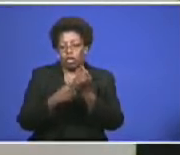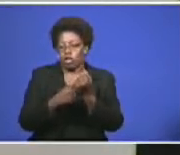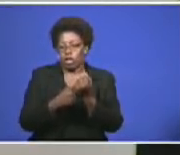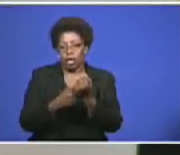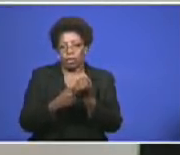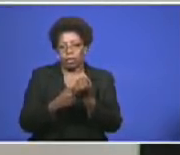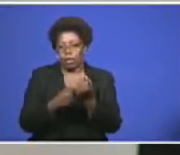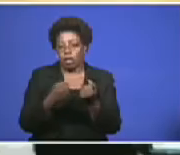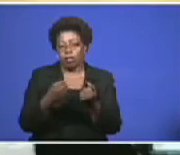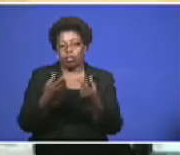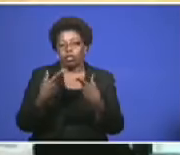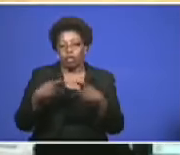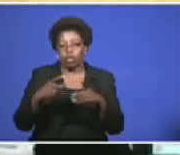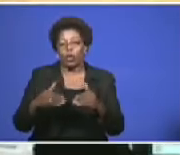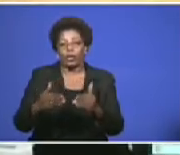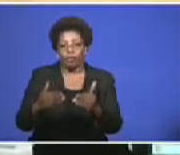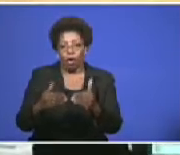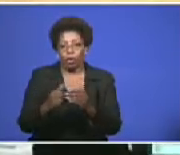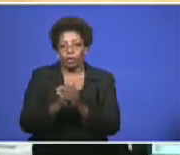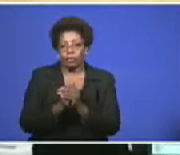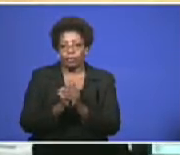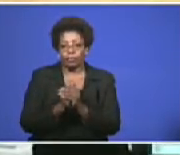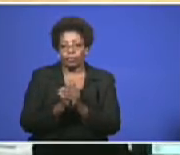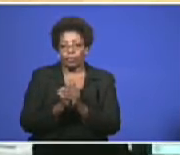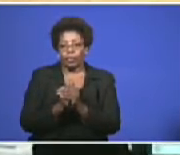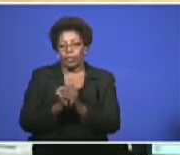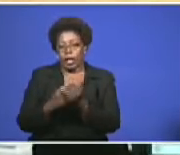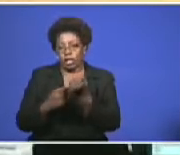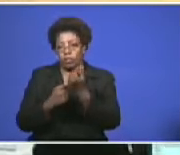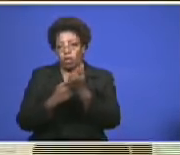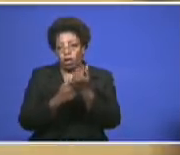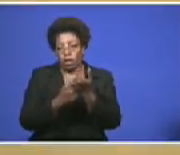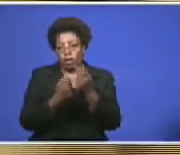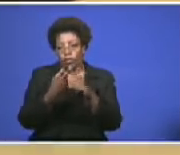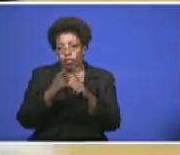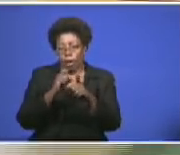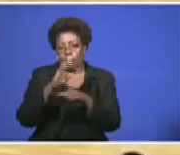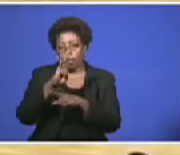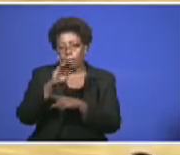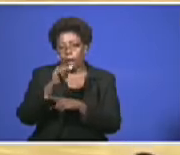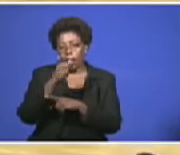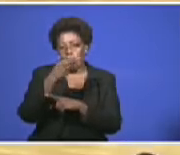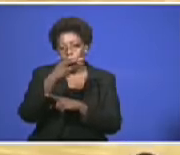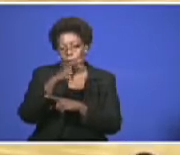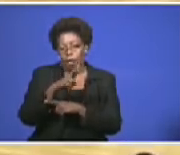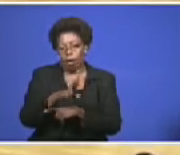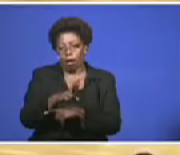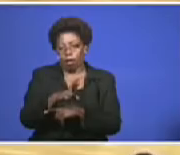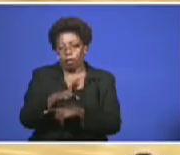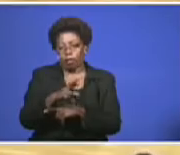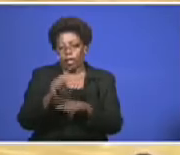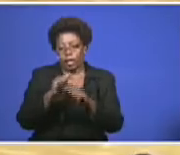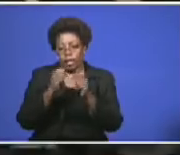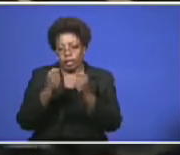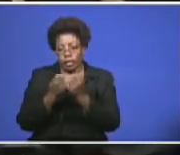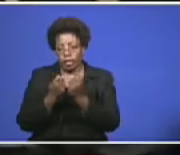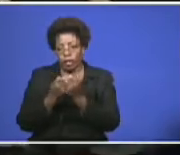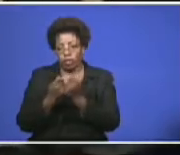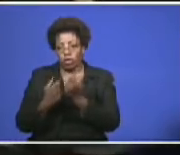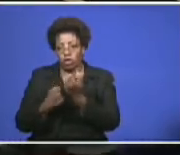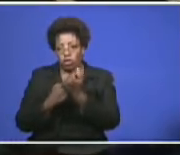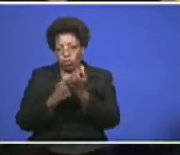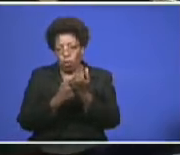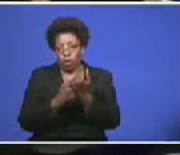etc. going forward. With the backing of Bahama, Team Bahamas hopes to soar. They play the U.S. Virgin Islands on